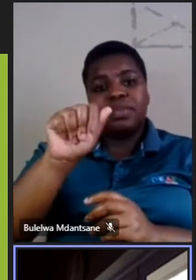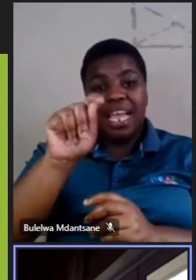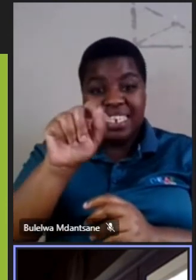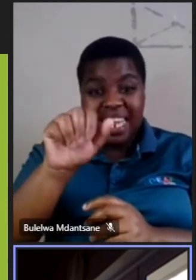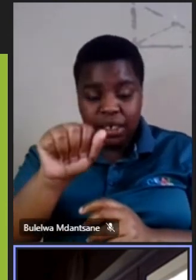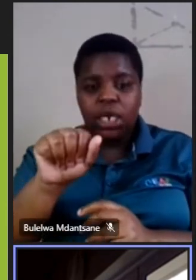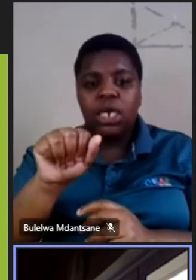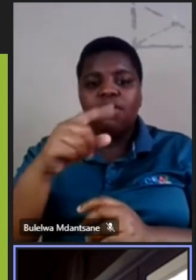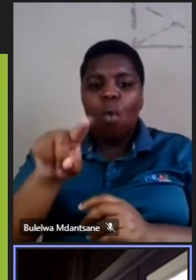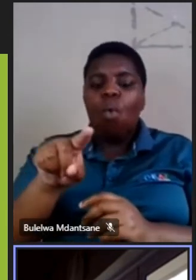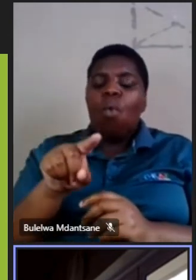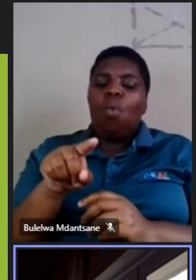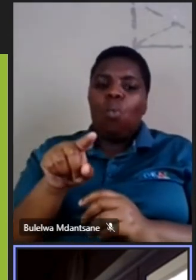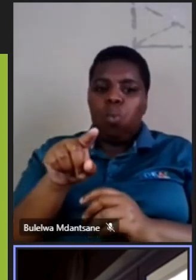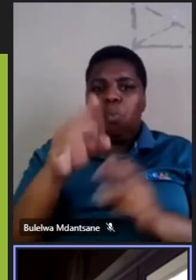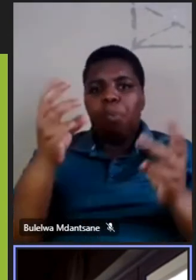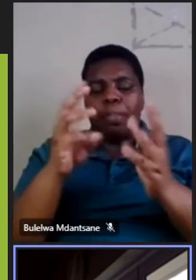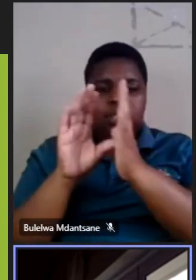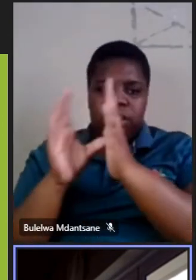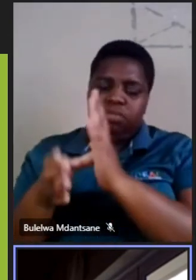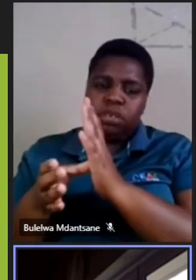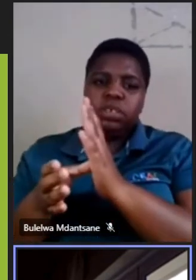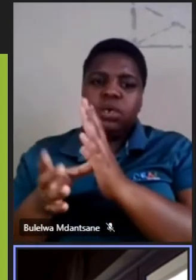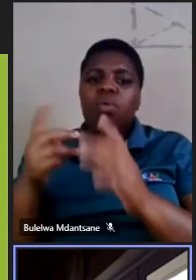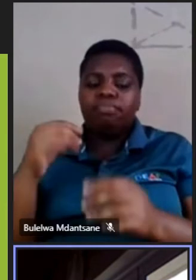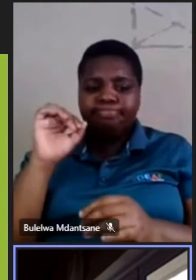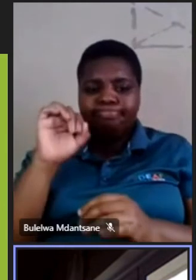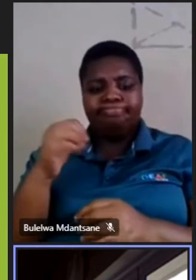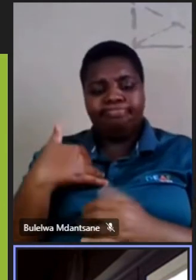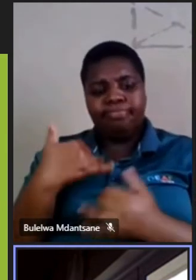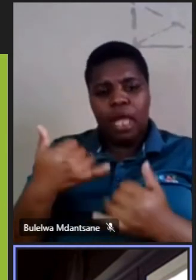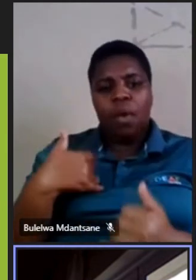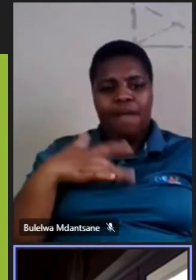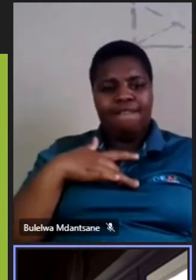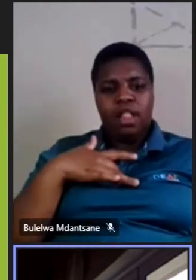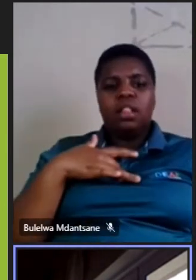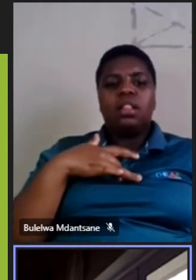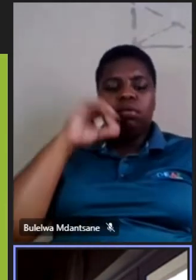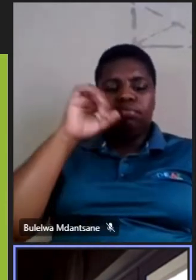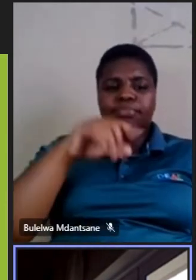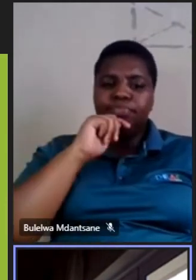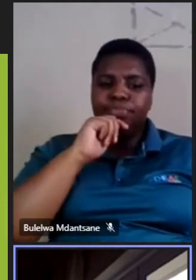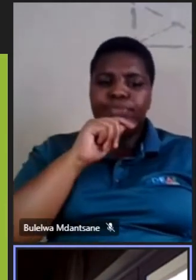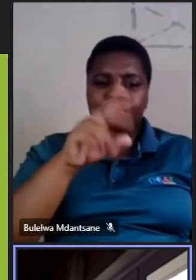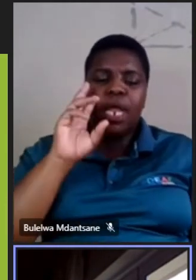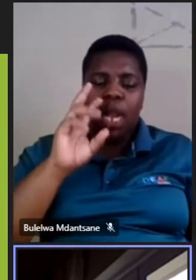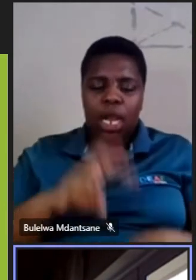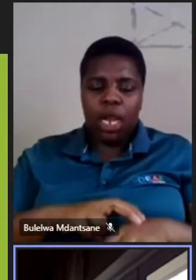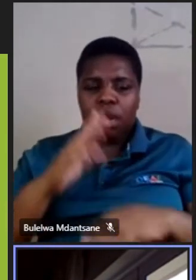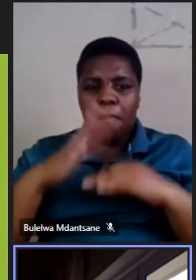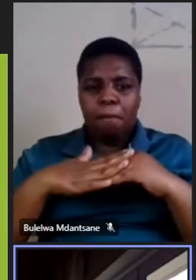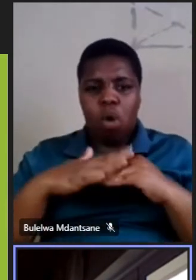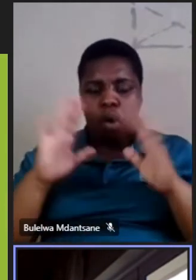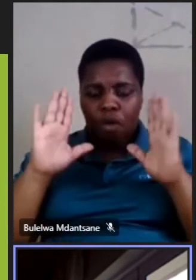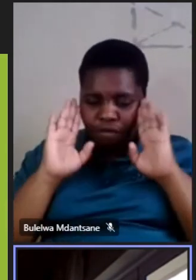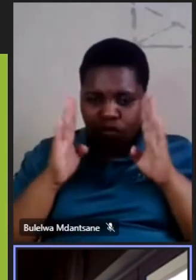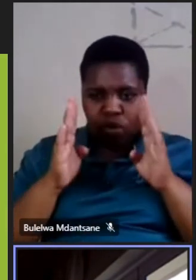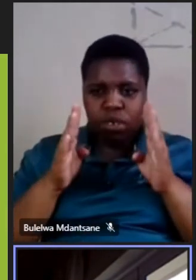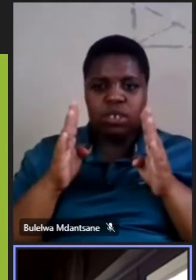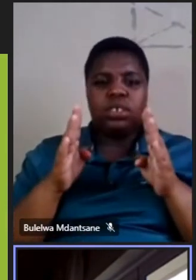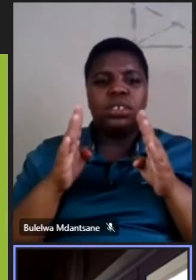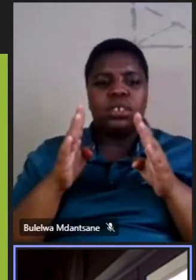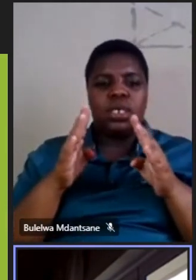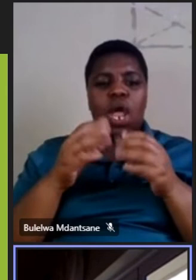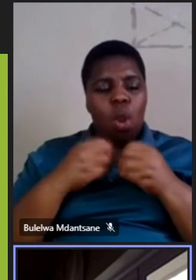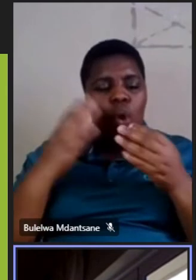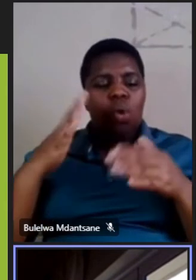with regards to people with disabilities. So we feel that this needs a lot more work and